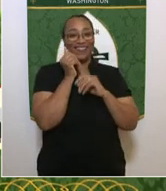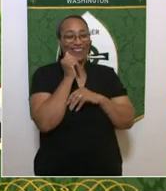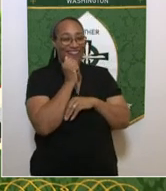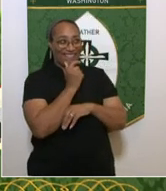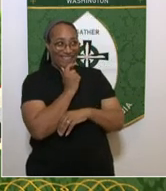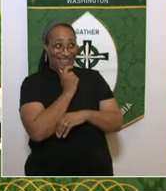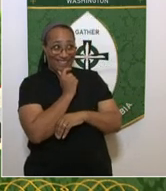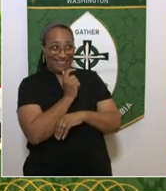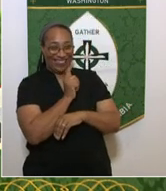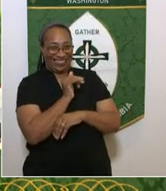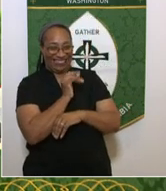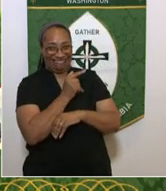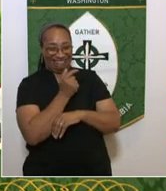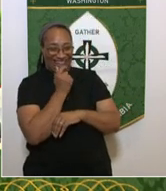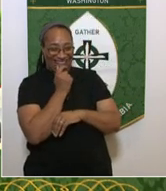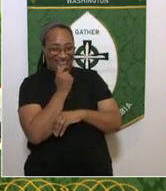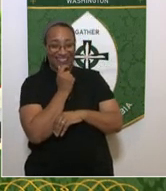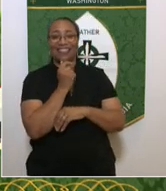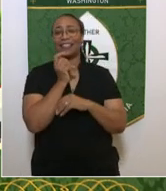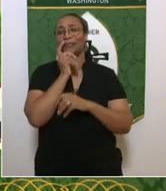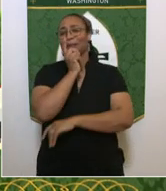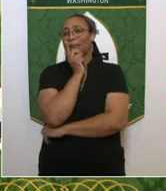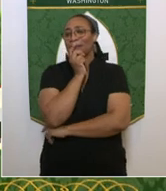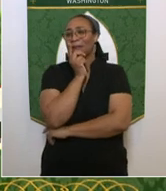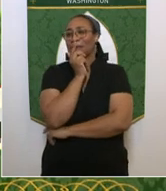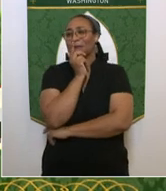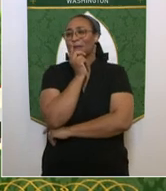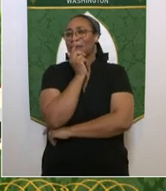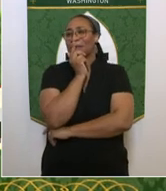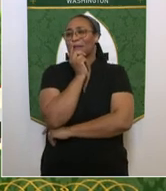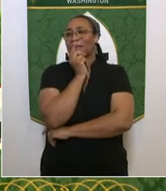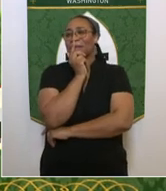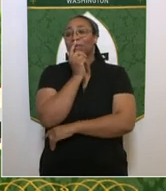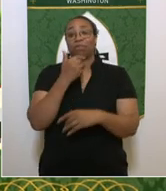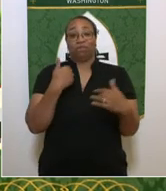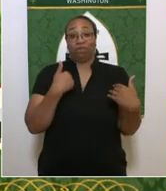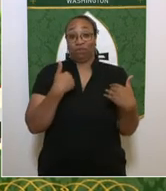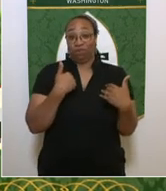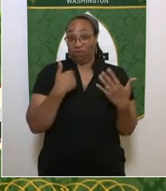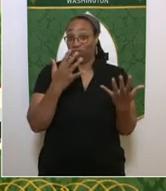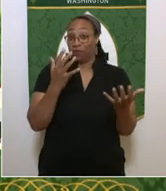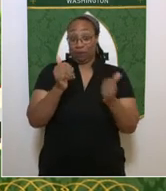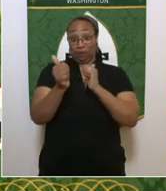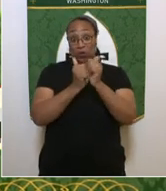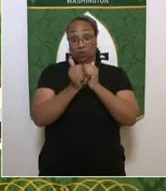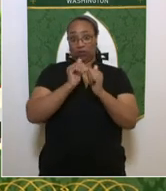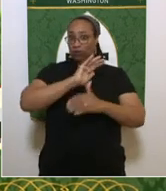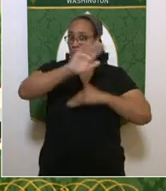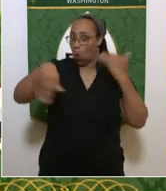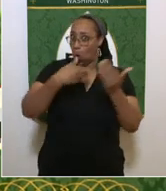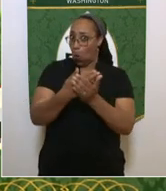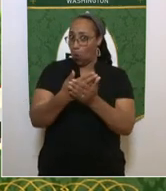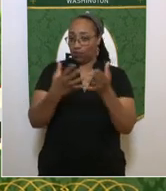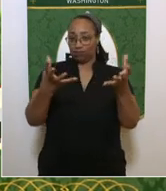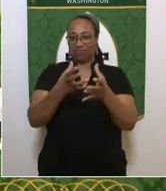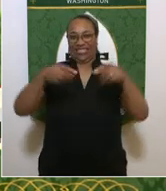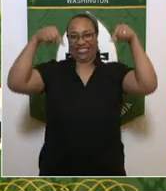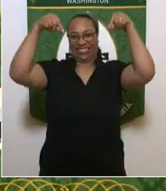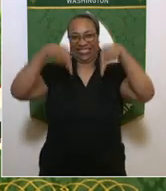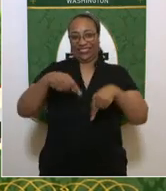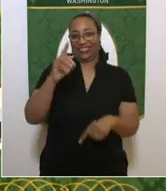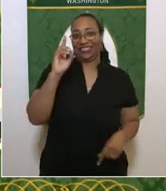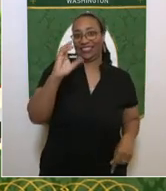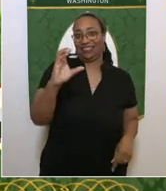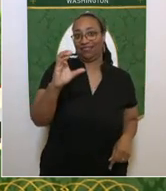We want all of our sports teams in Washington. And there's only